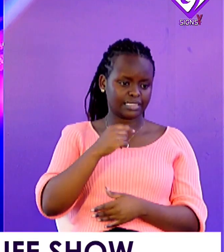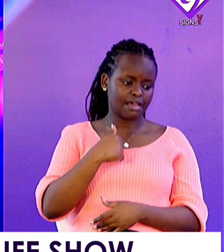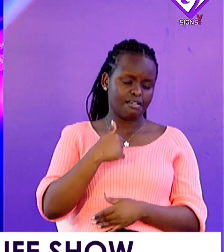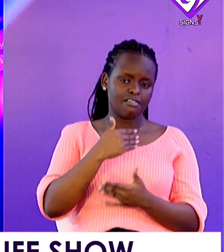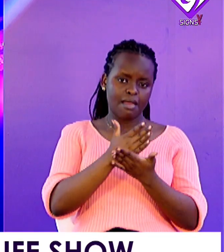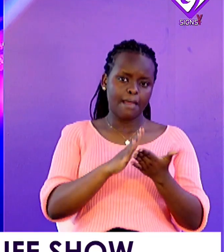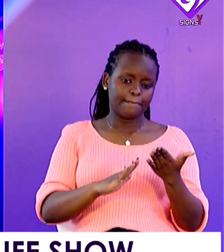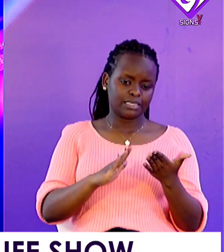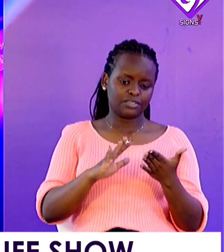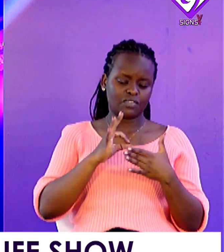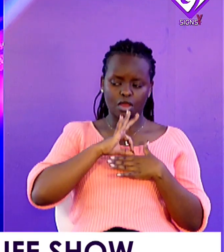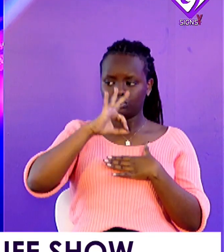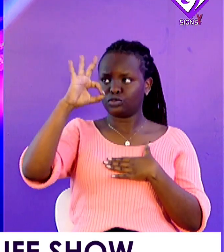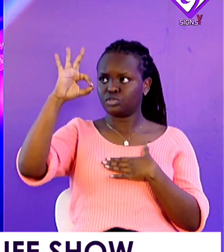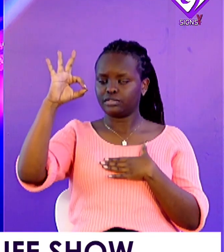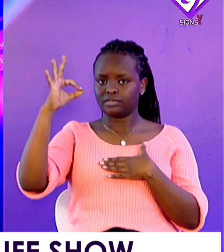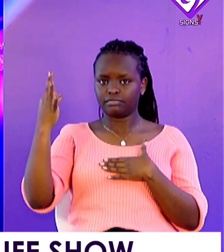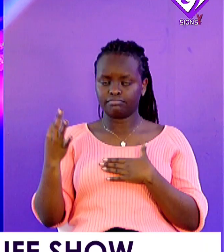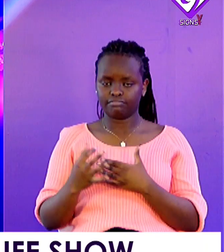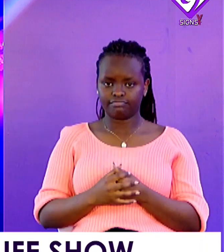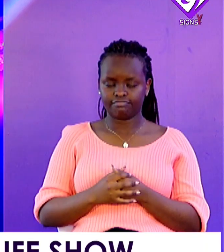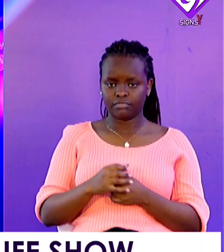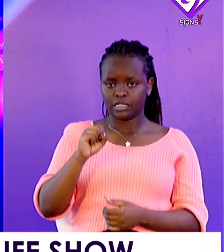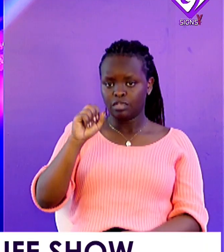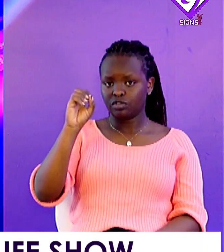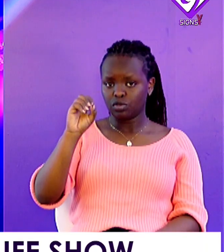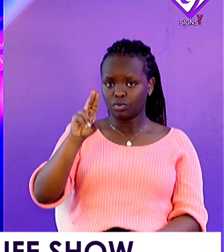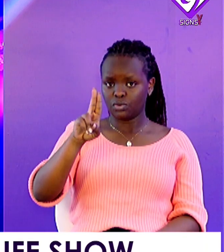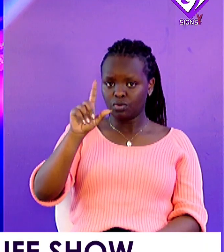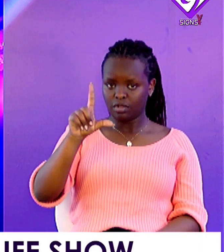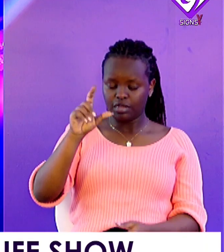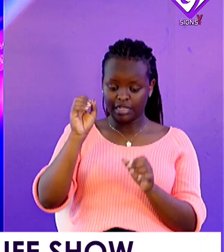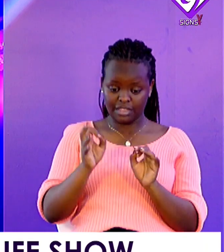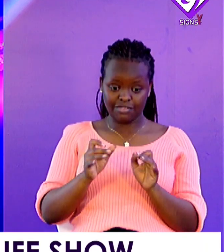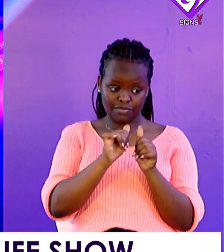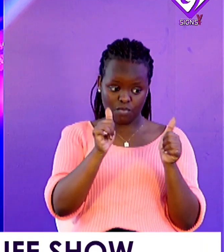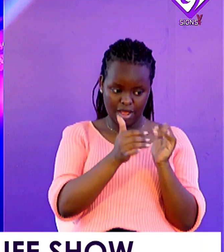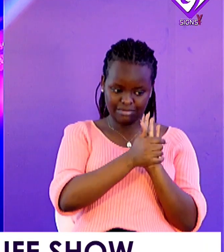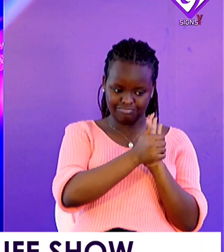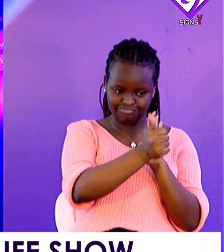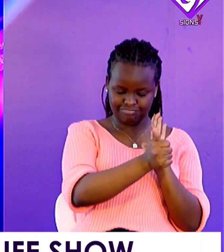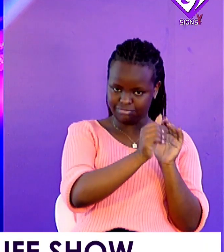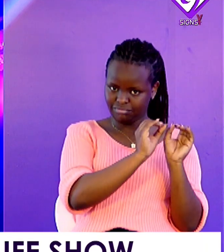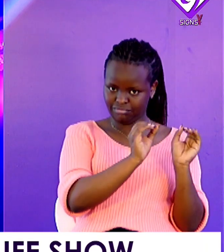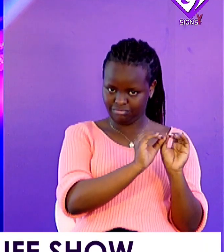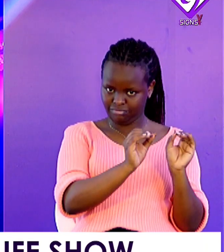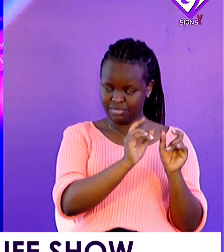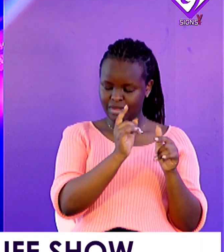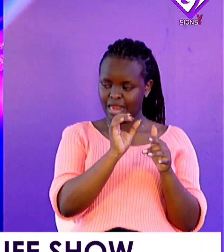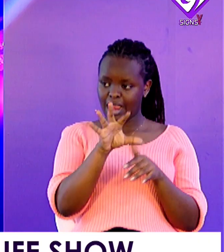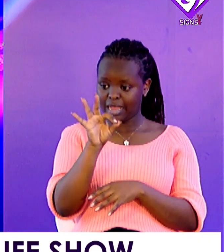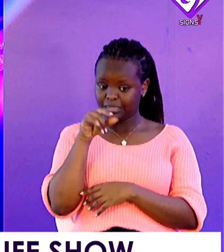of our souls or spiritual matters, if they are not well equipped, they may